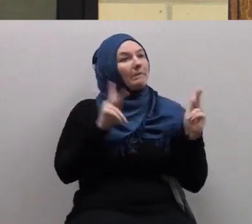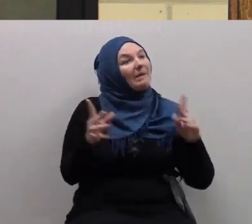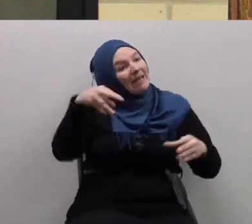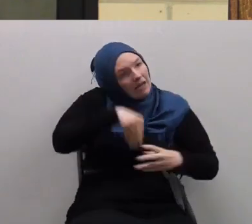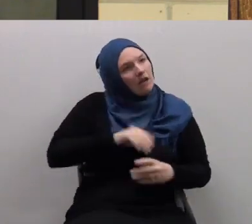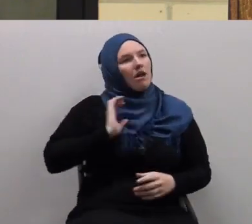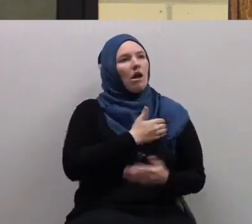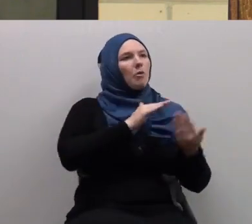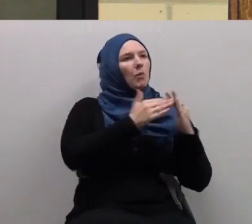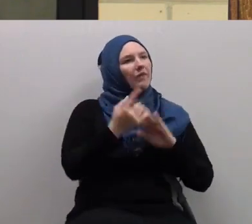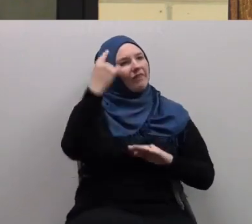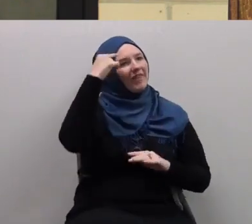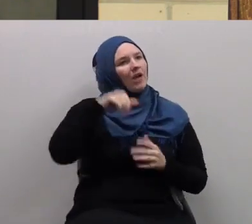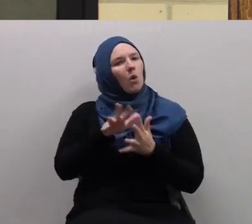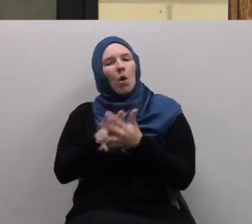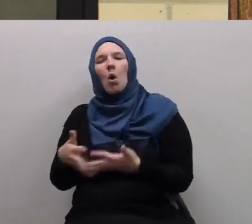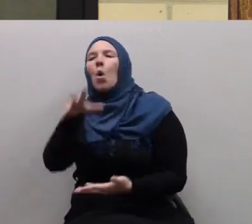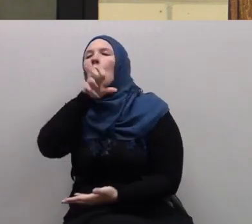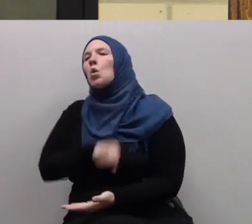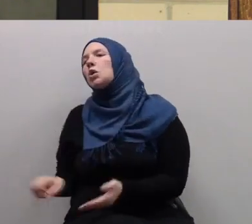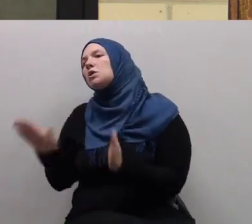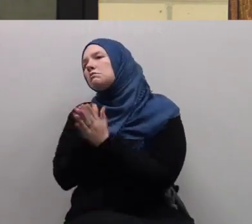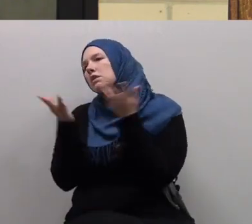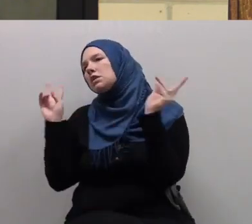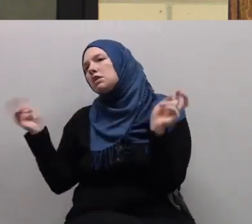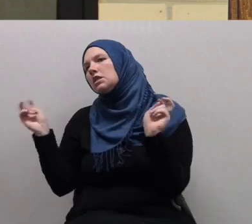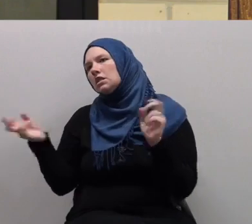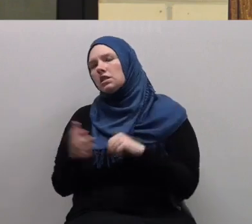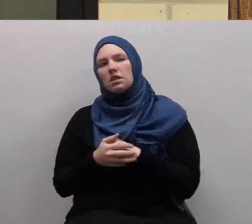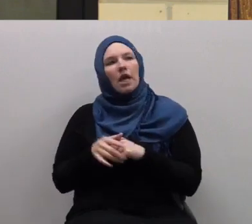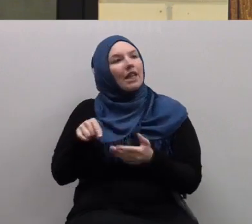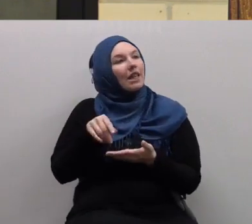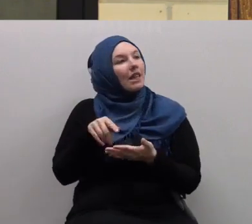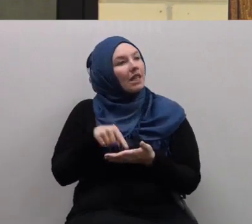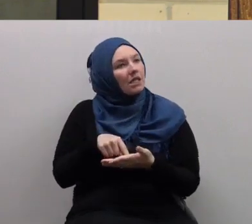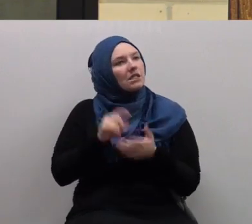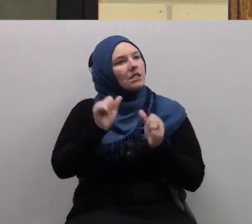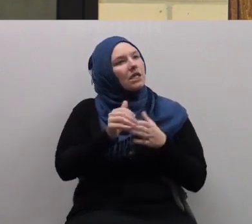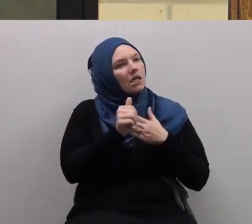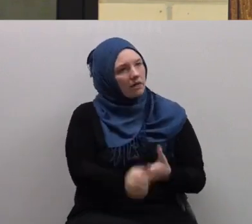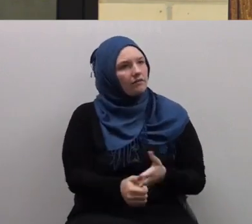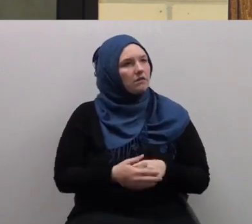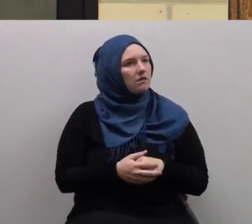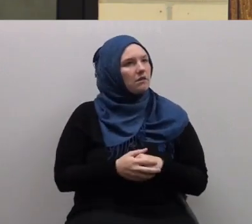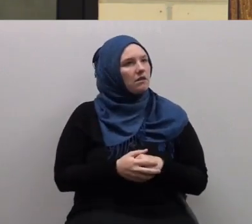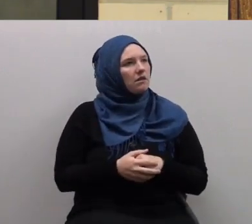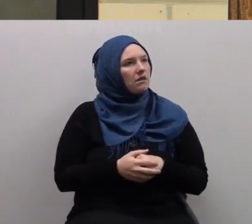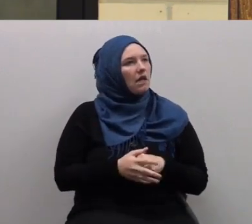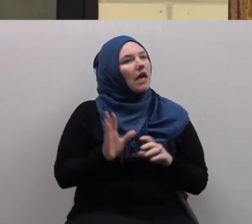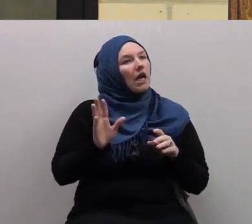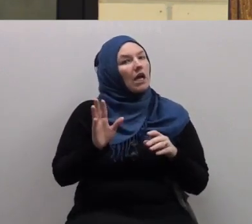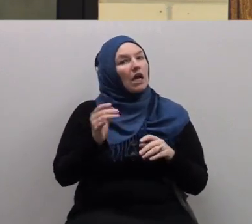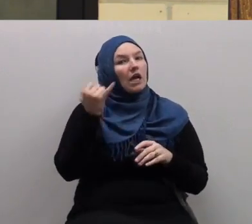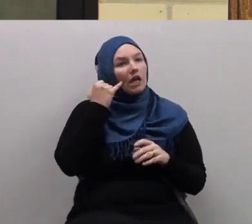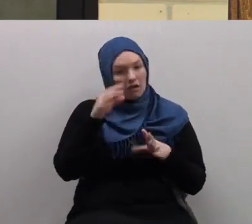a pragmatic, flexible source of guidance. Pragmatic, it gives you something logical